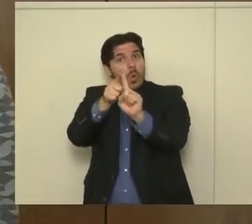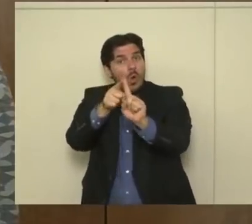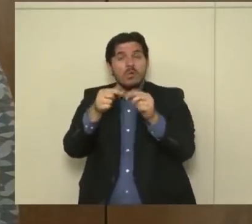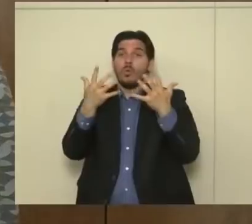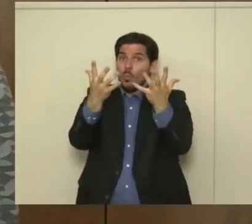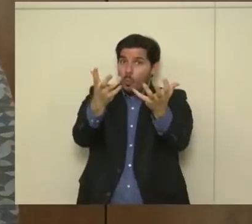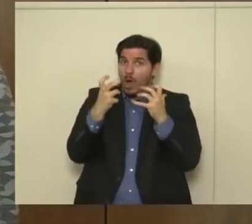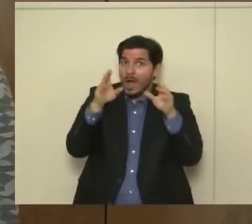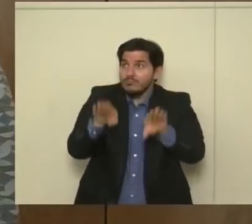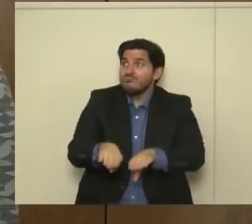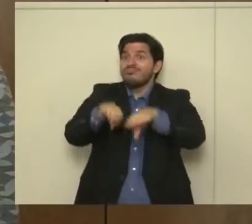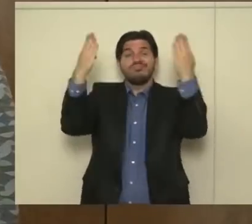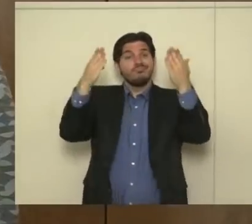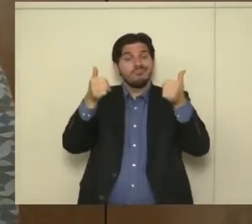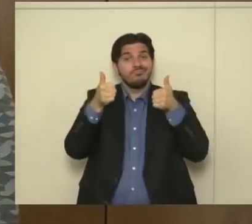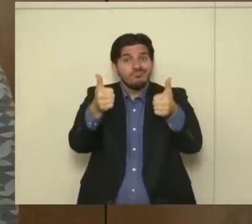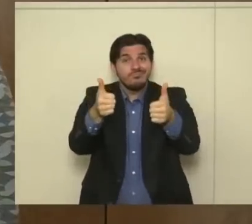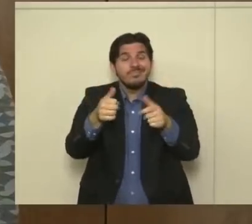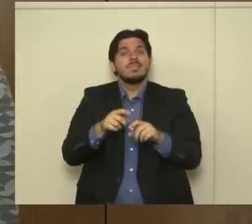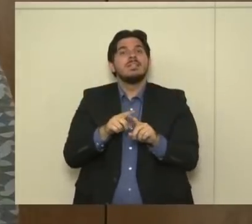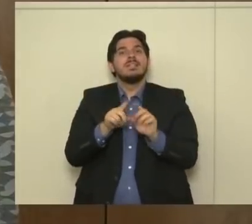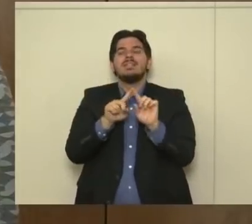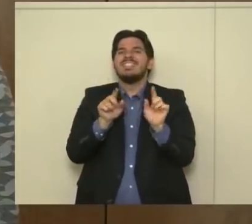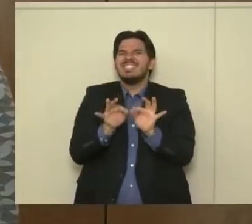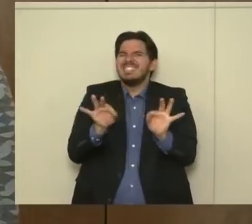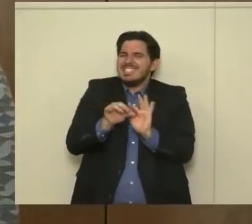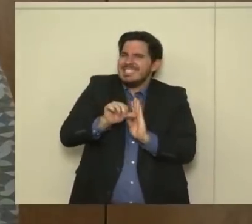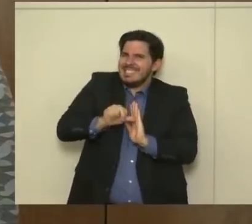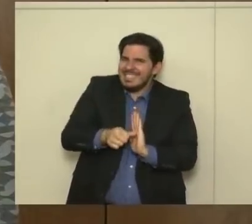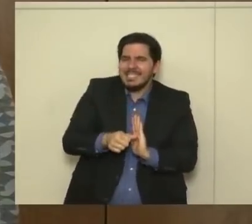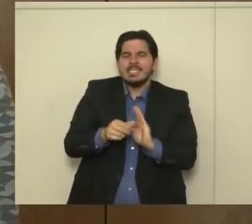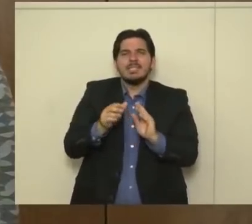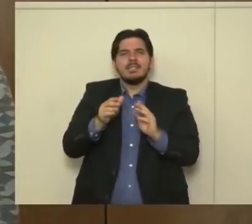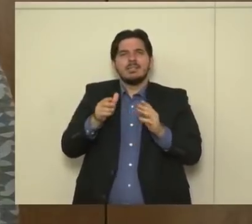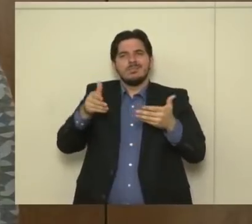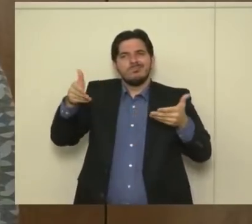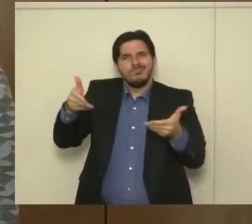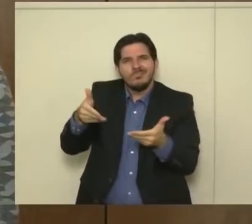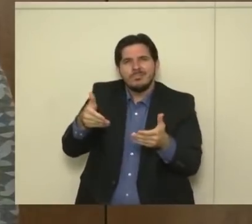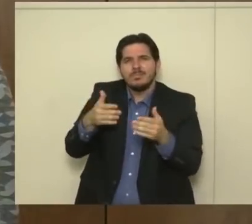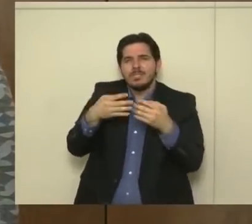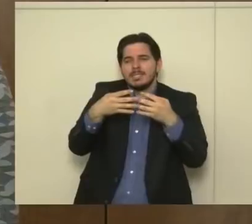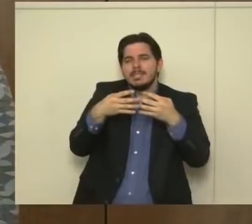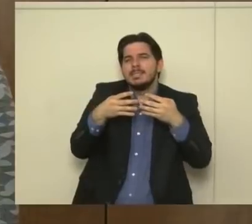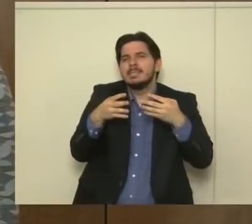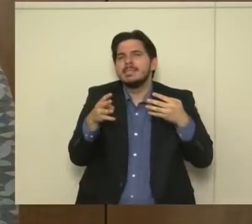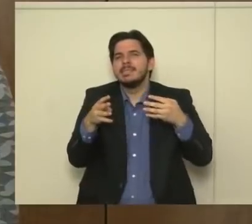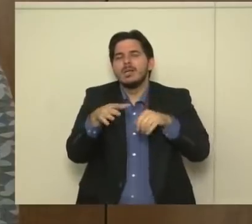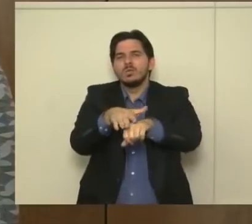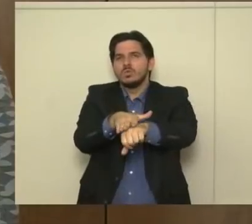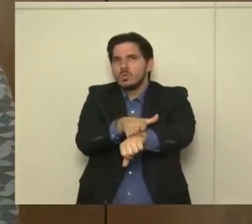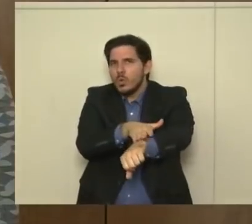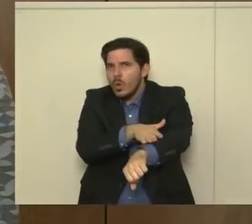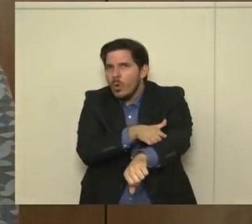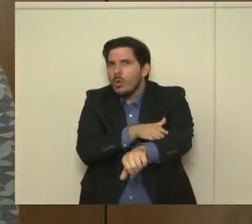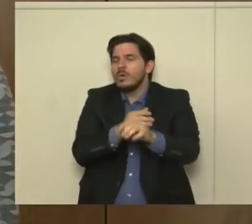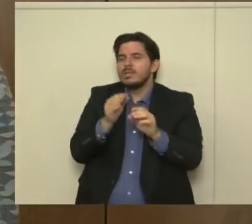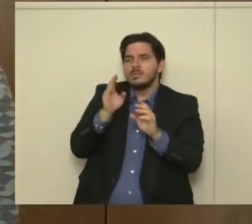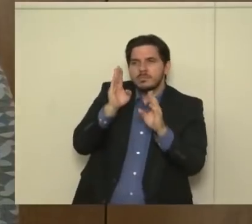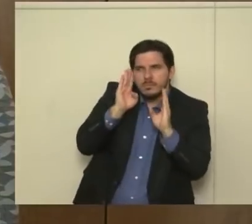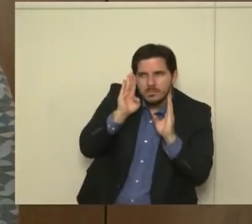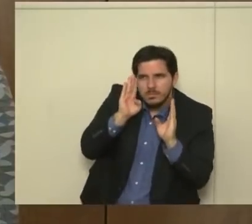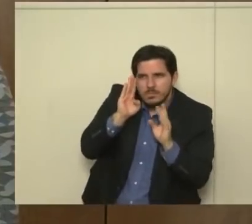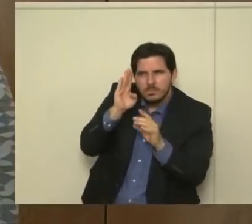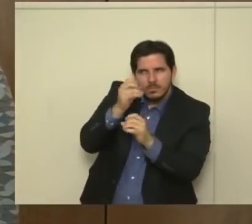you introduce risk slowly and surely, and we take recommendations from the Economic